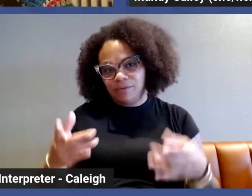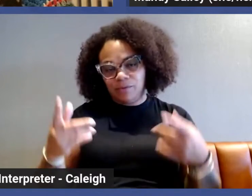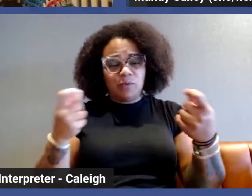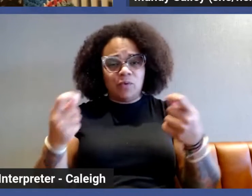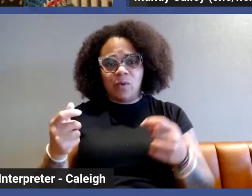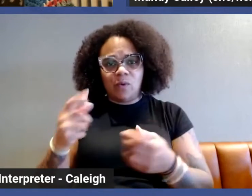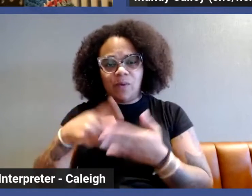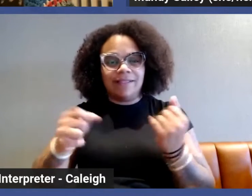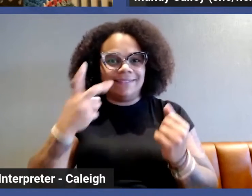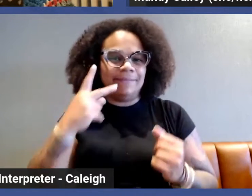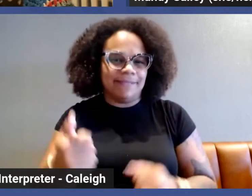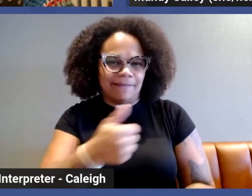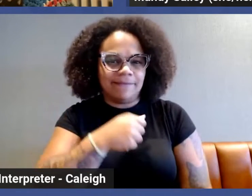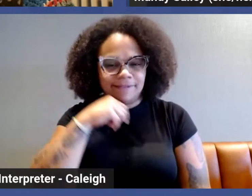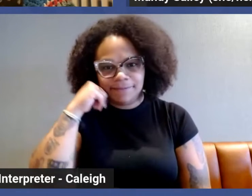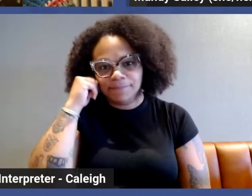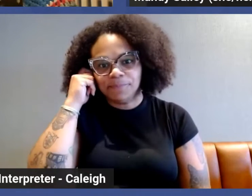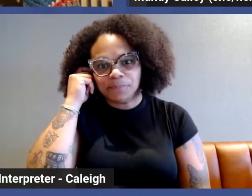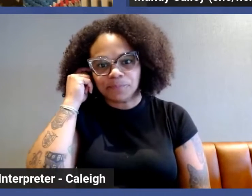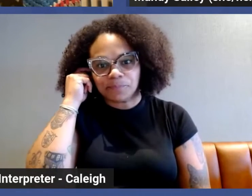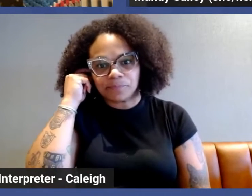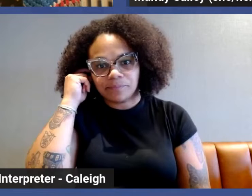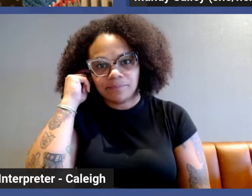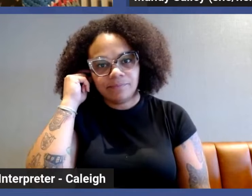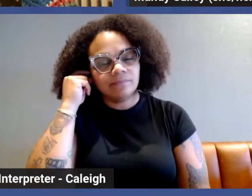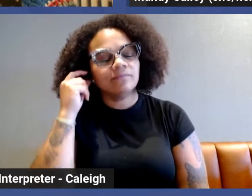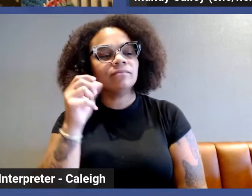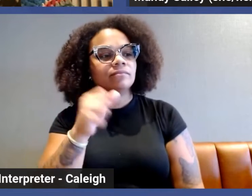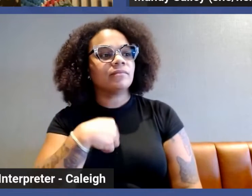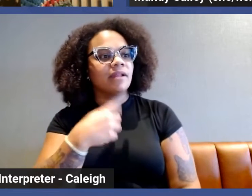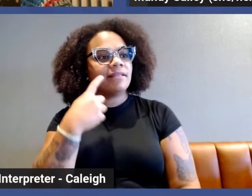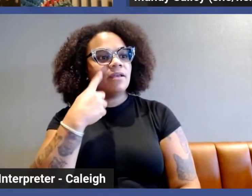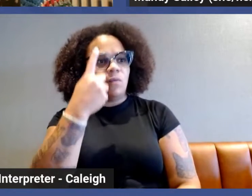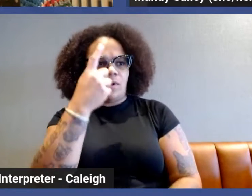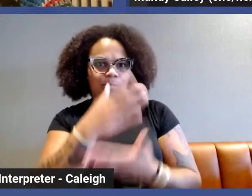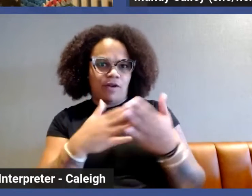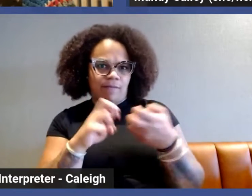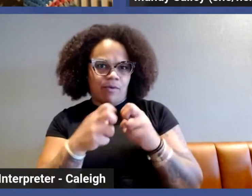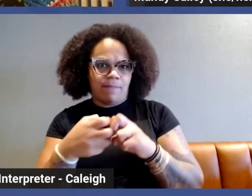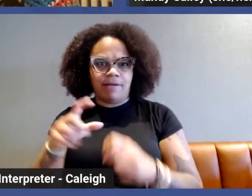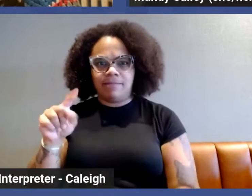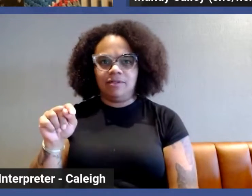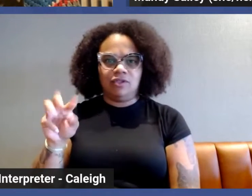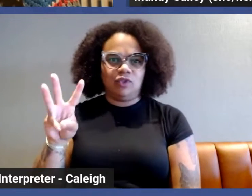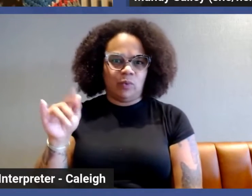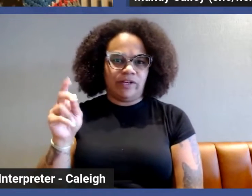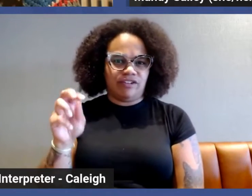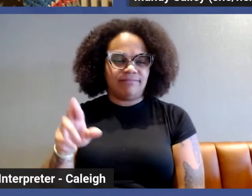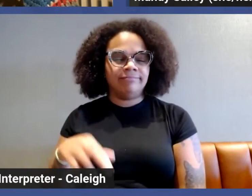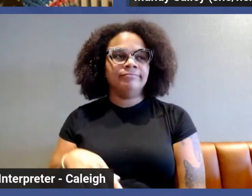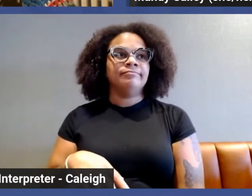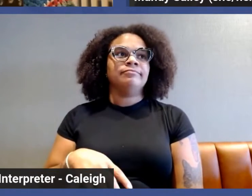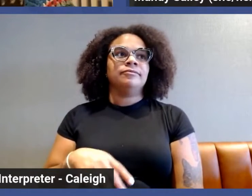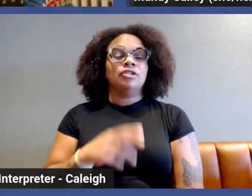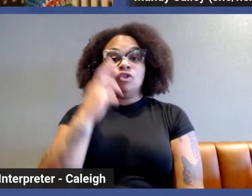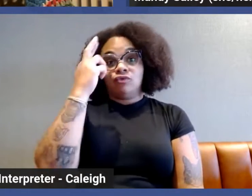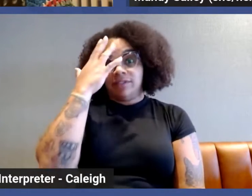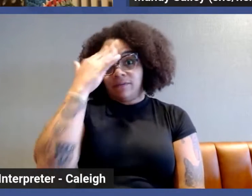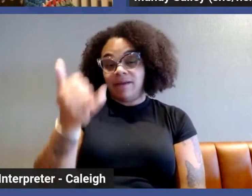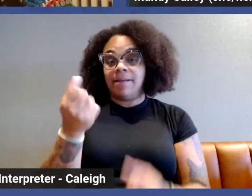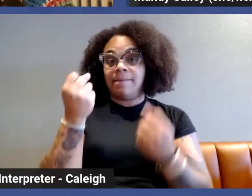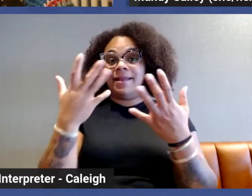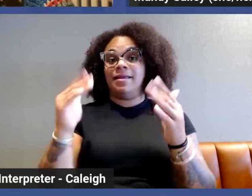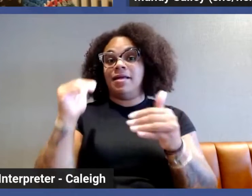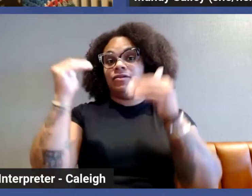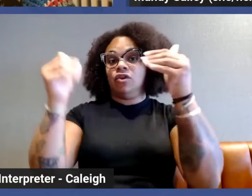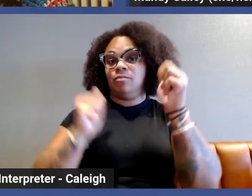see. Yeah, and I think, the part of the problem with Twitter is the reason a lot of adult performers, sex workers are still